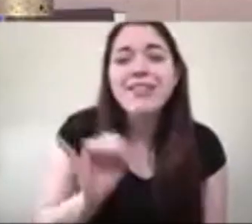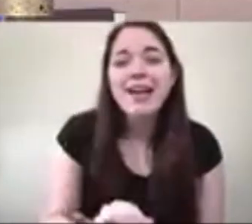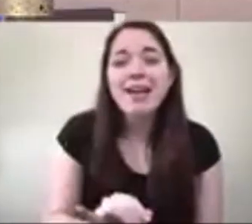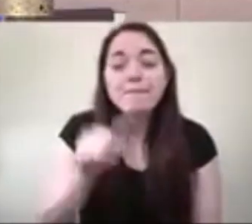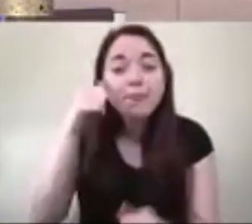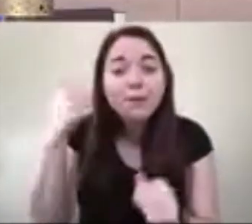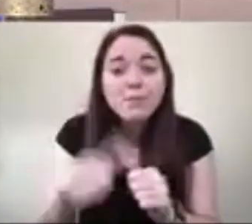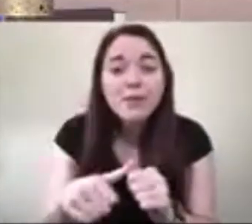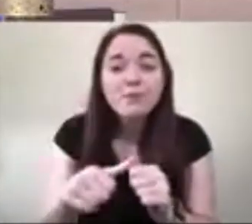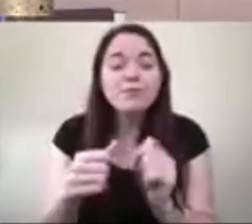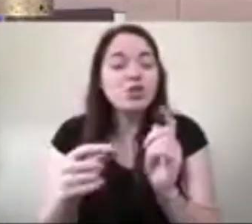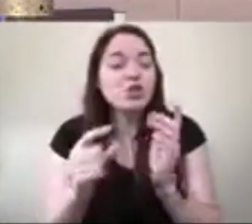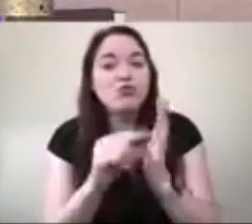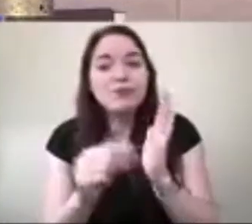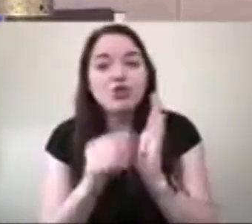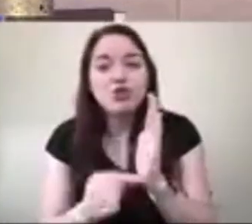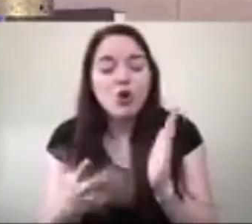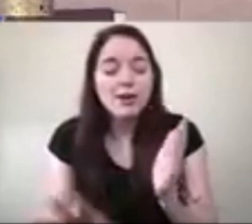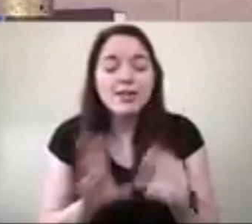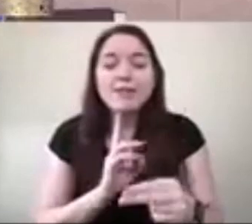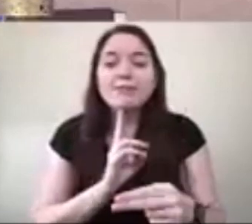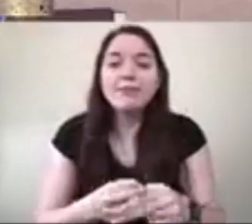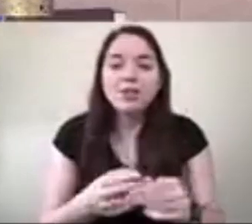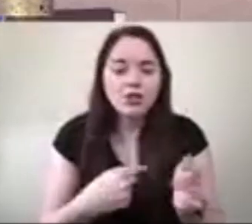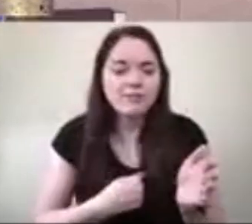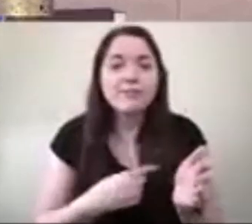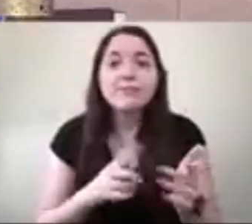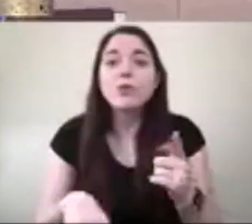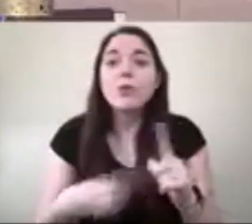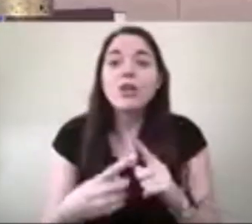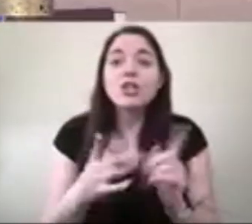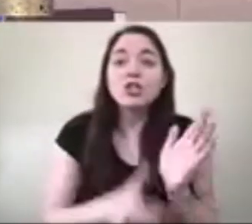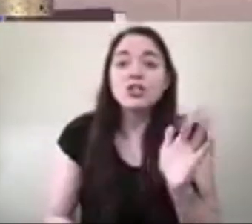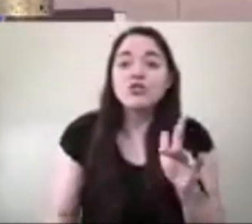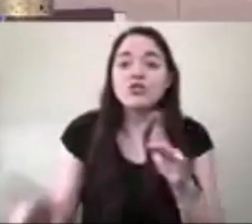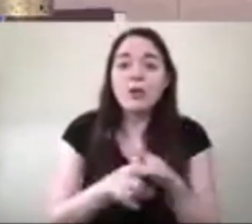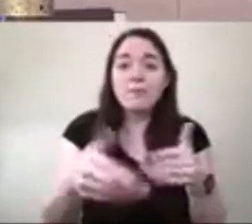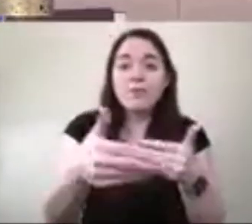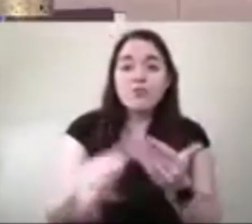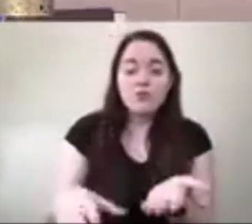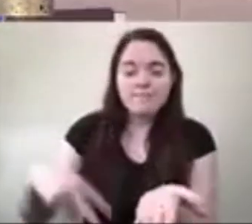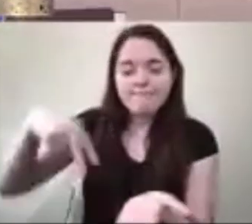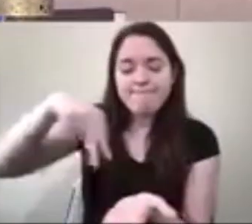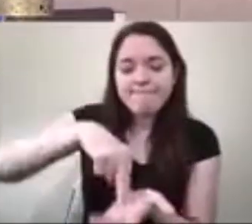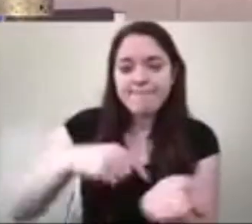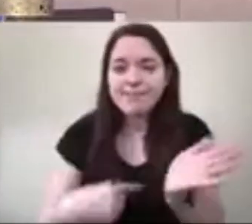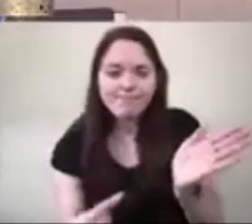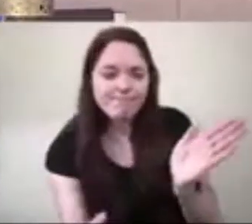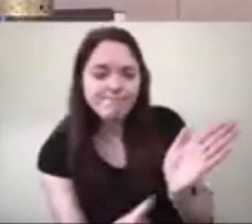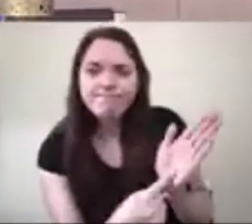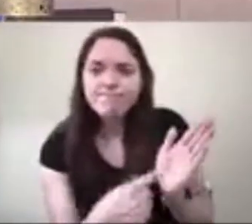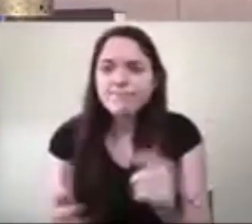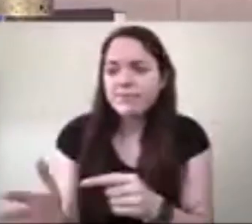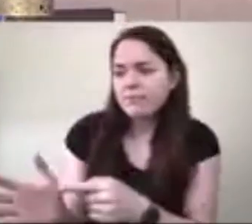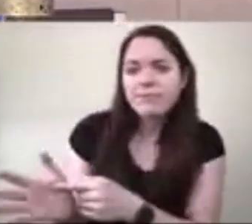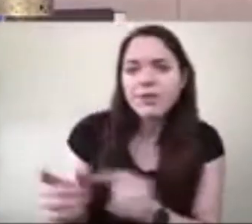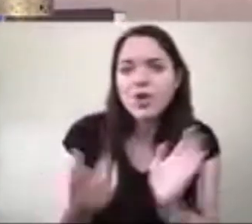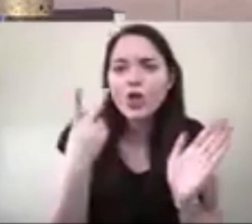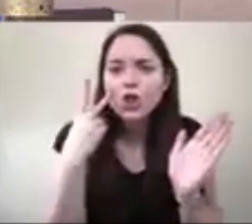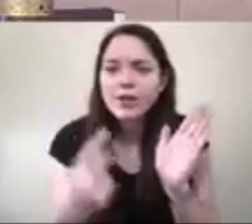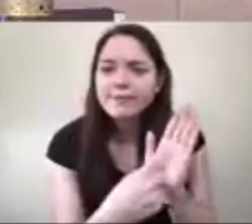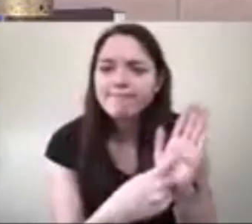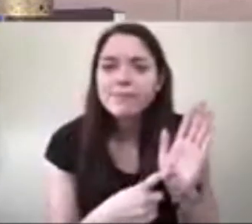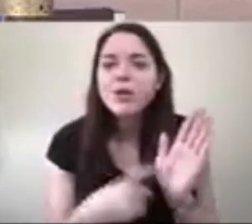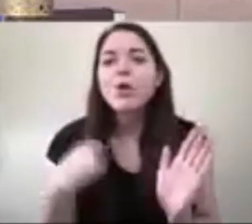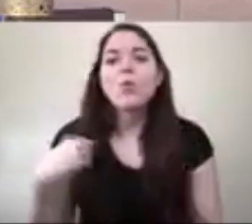wounded. What's powerful about this is that we are called to be wounded healers just as Jesus was. We too,